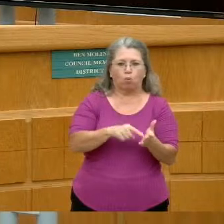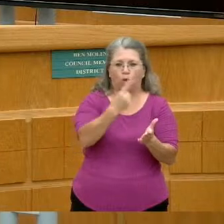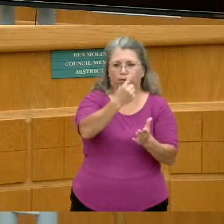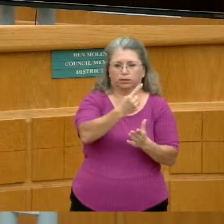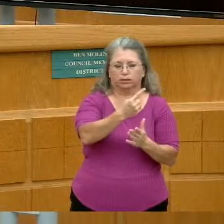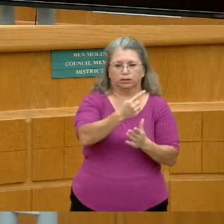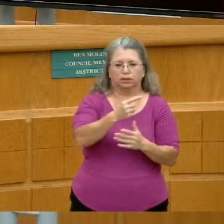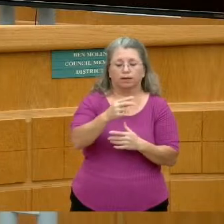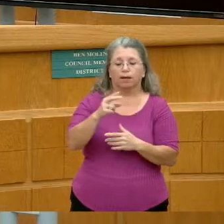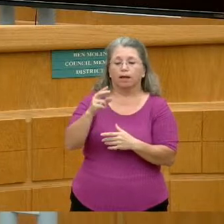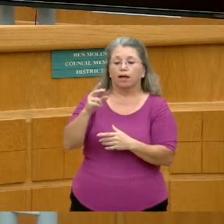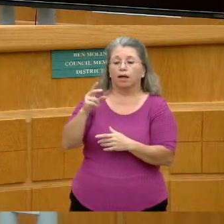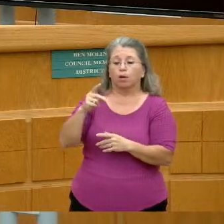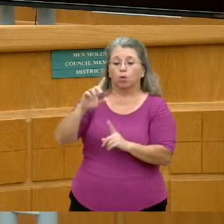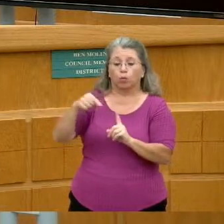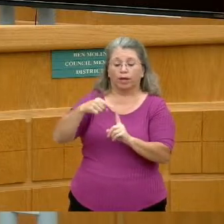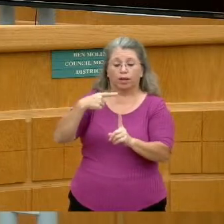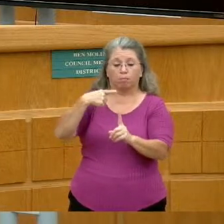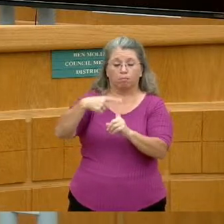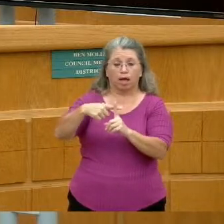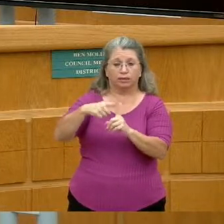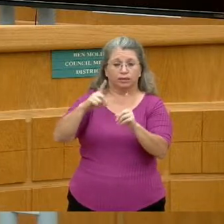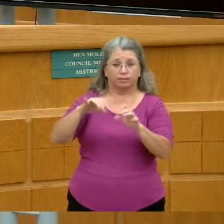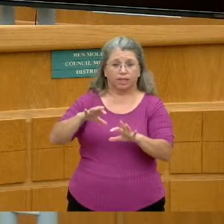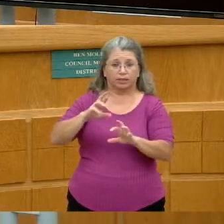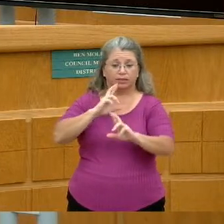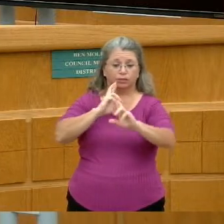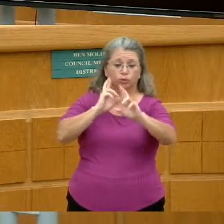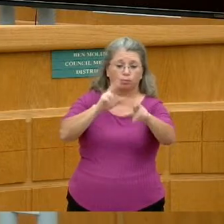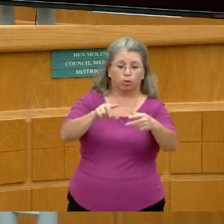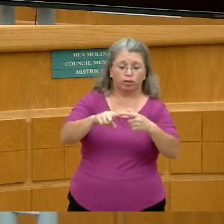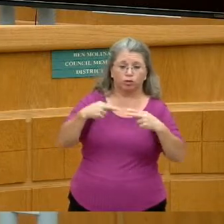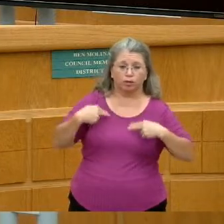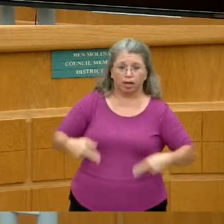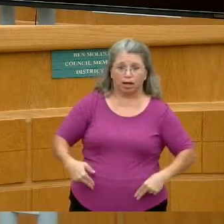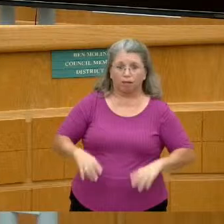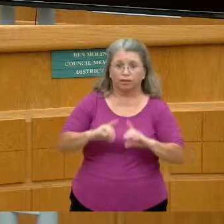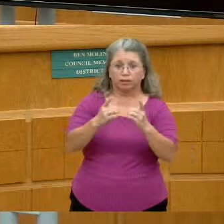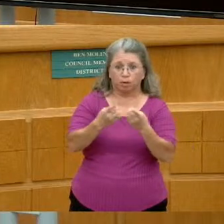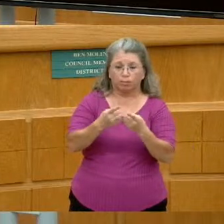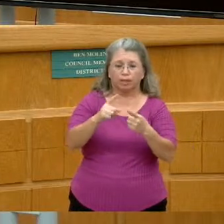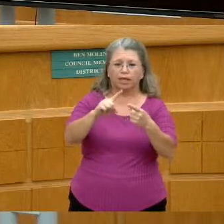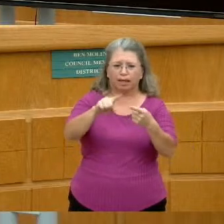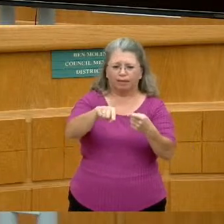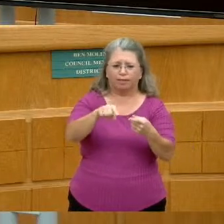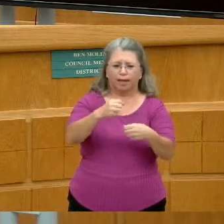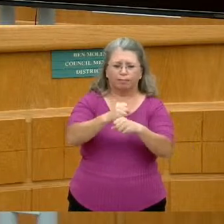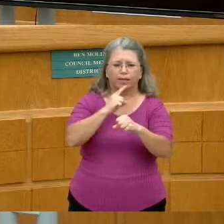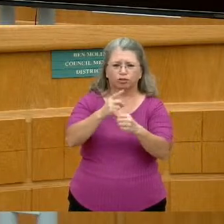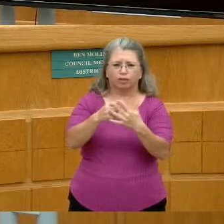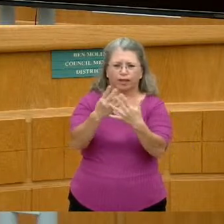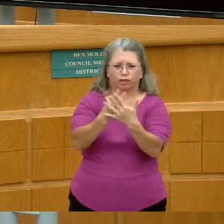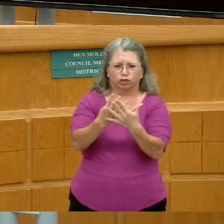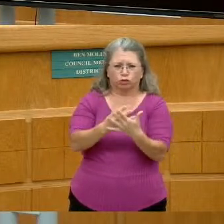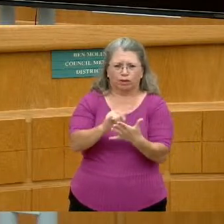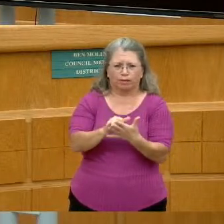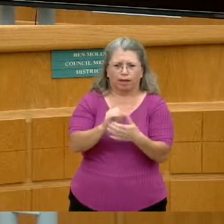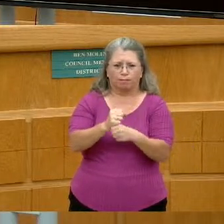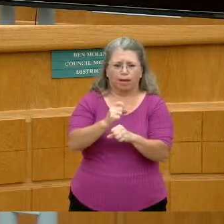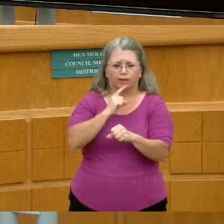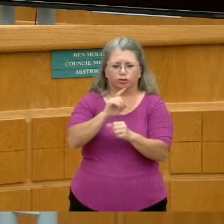the public health department, and they screen if there's multiple positives for one person. They ensure that only one person is